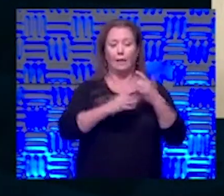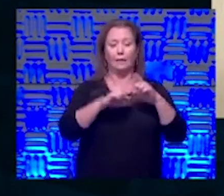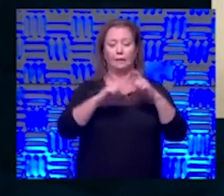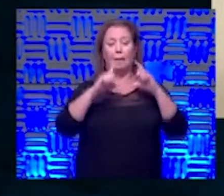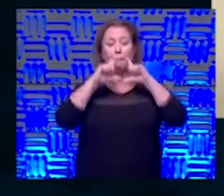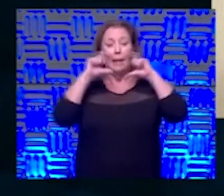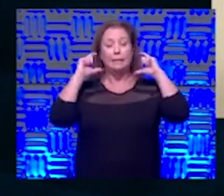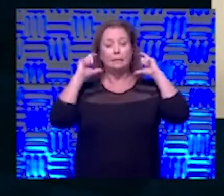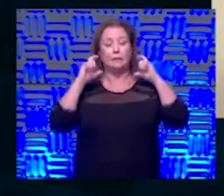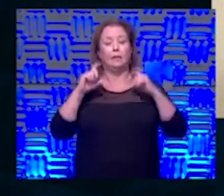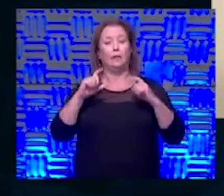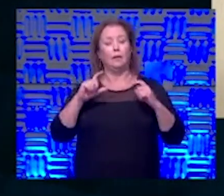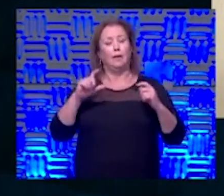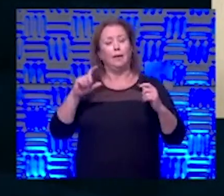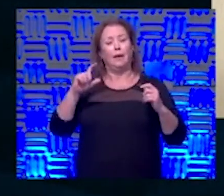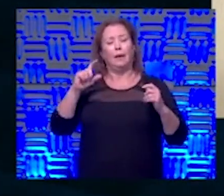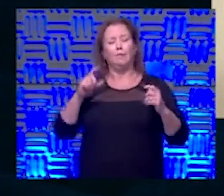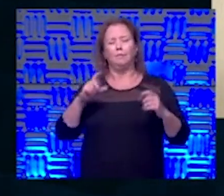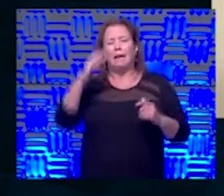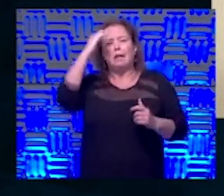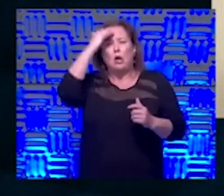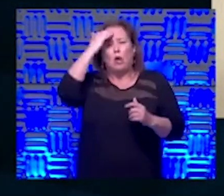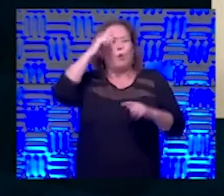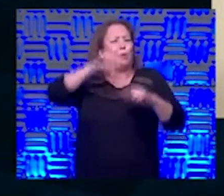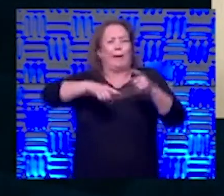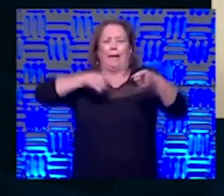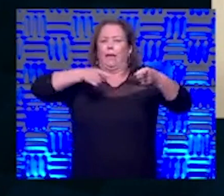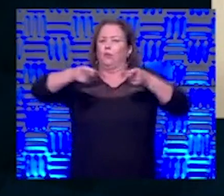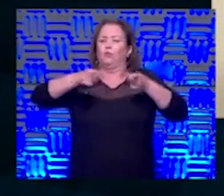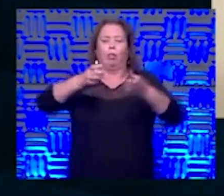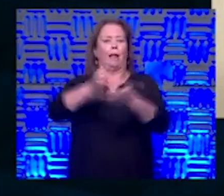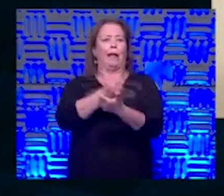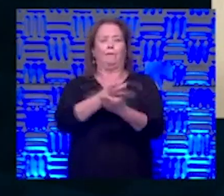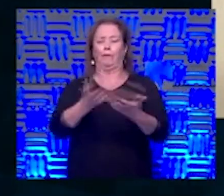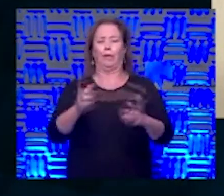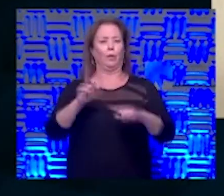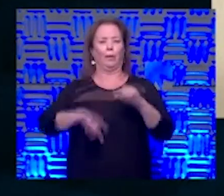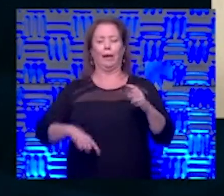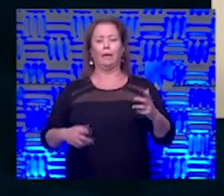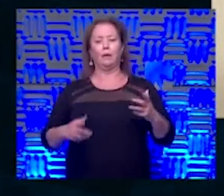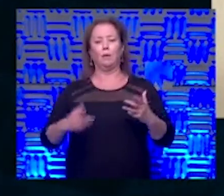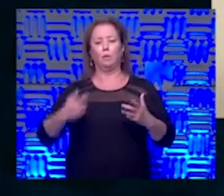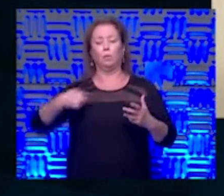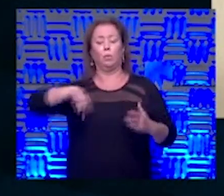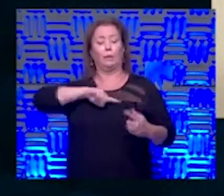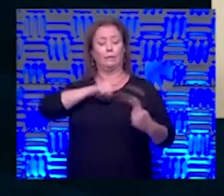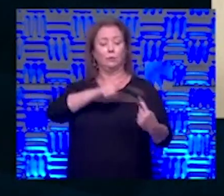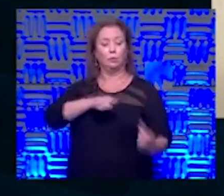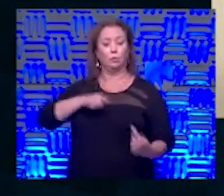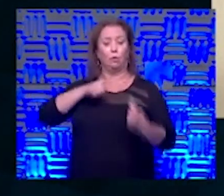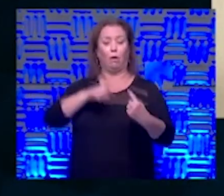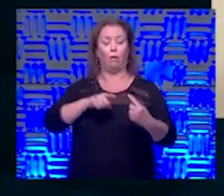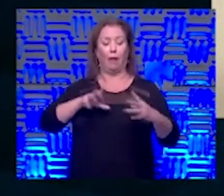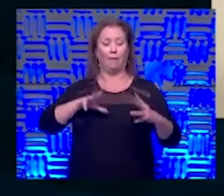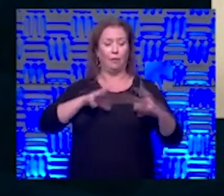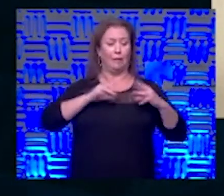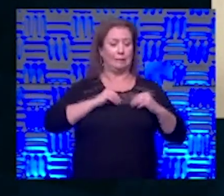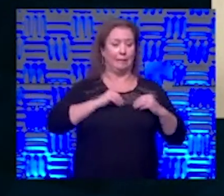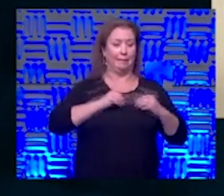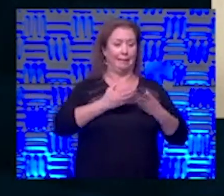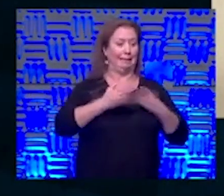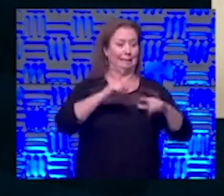and also accepting that we cannot control the entire situation. So I think a lot of us may struggle with the idea that I have to accept what I can't